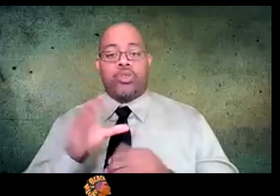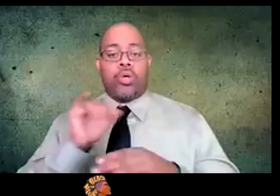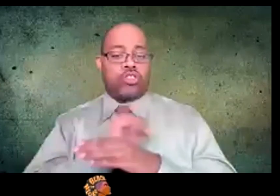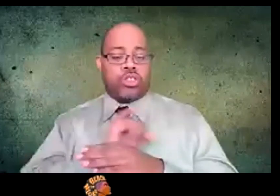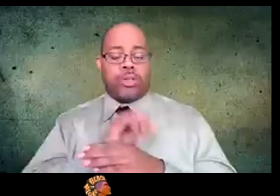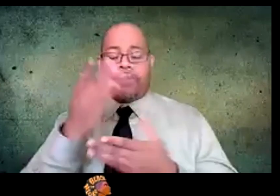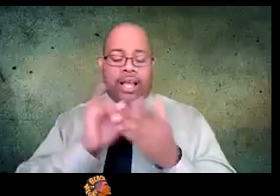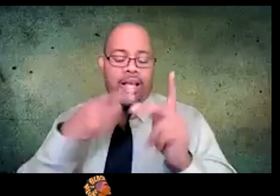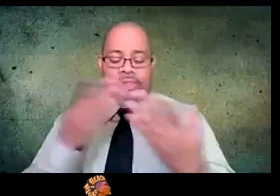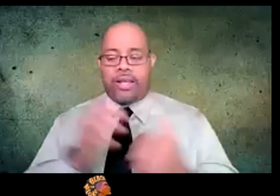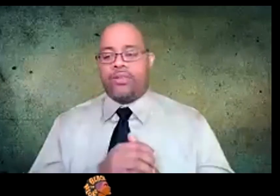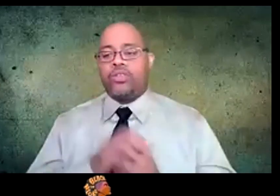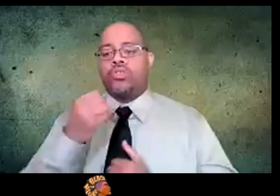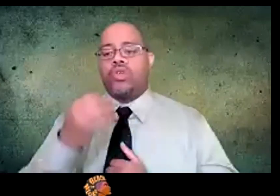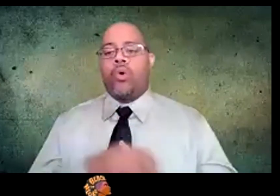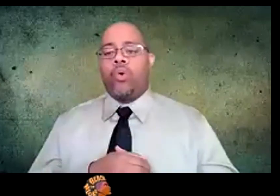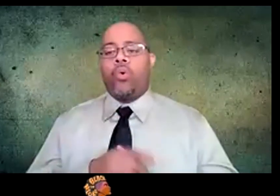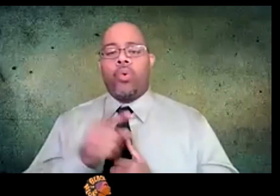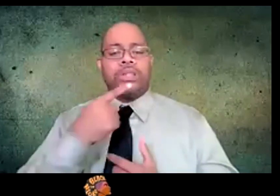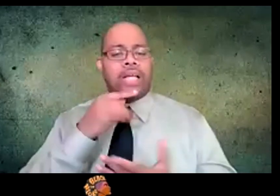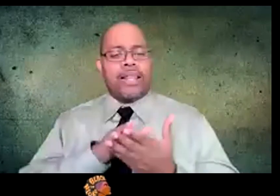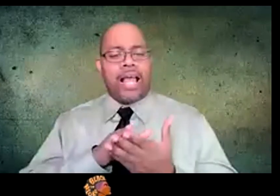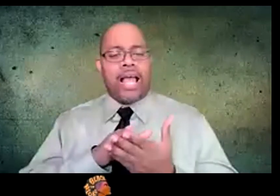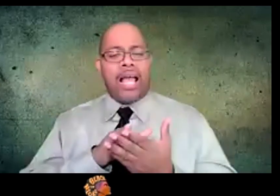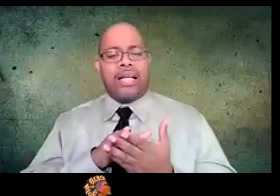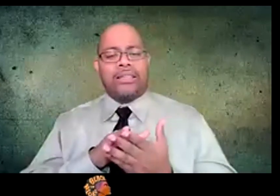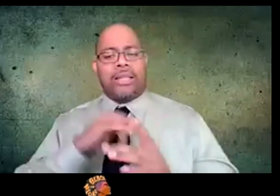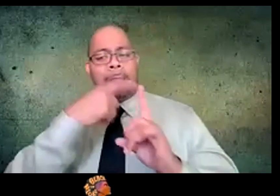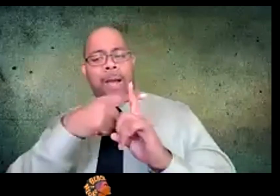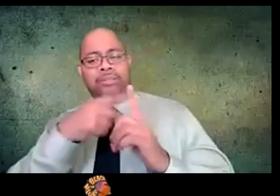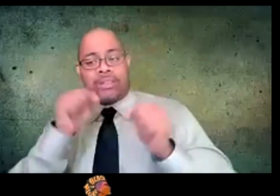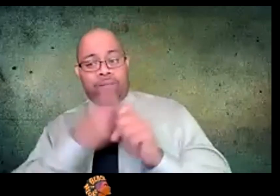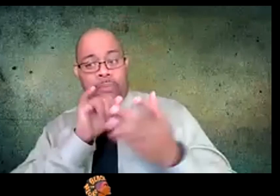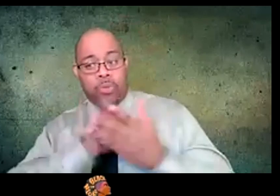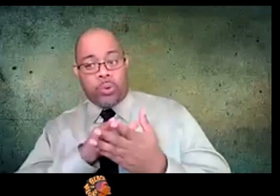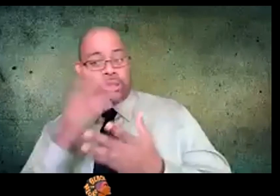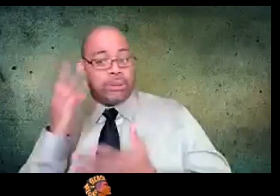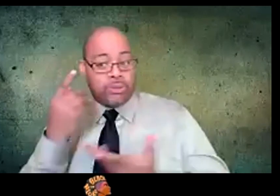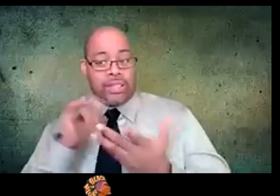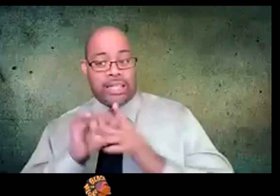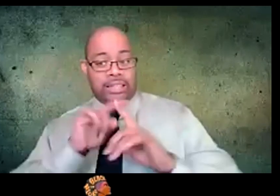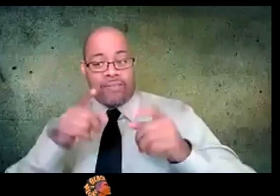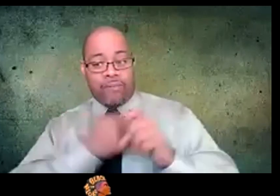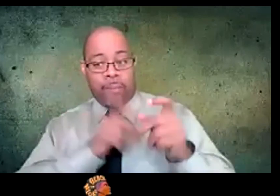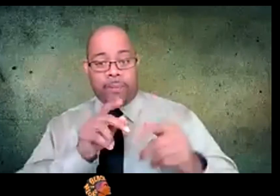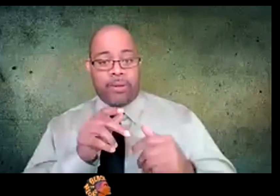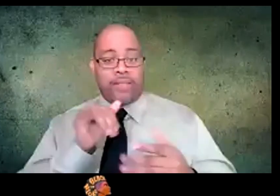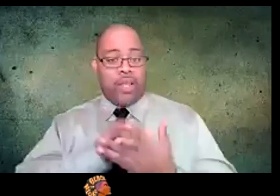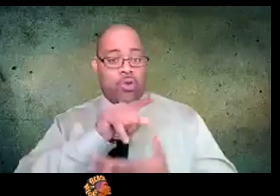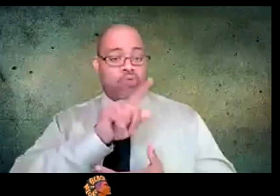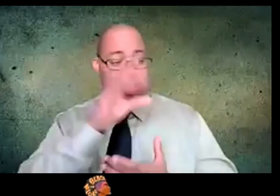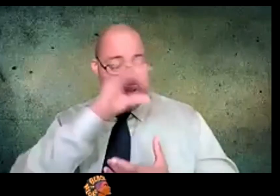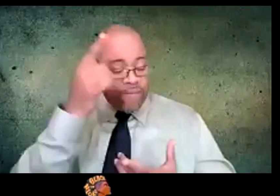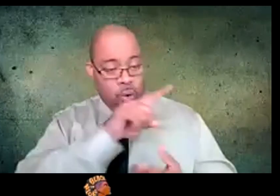thing. So what would you say are the attributes that, I guess it could be from those experiences, that kind of differentiate people then that you really look for